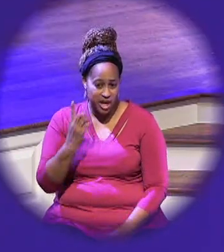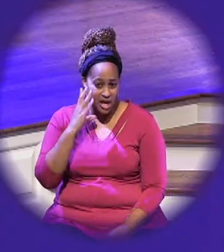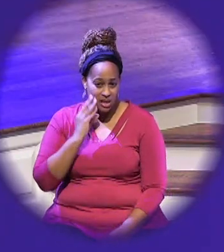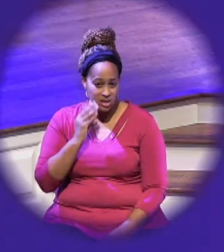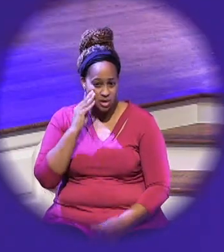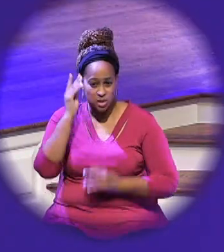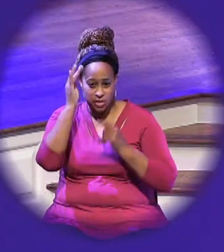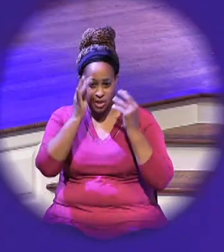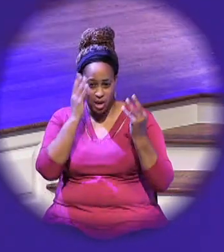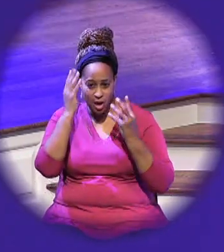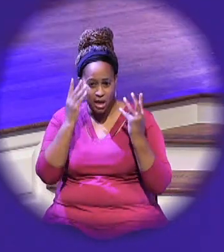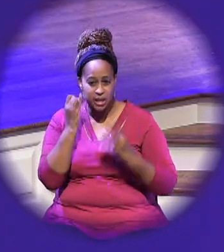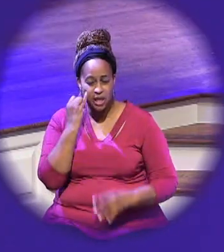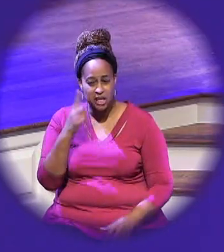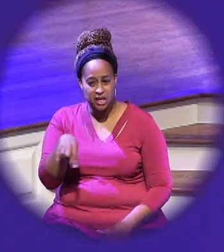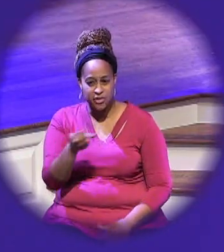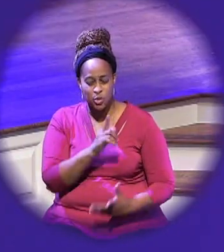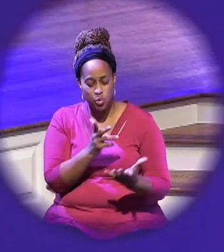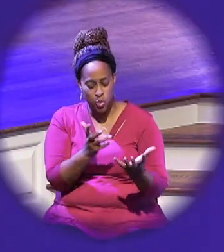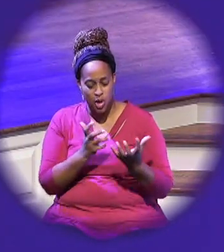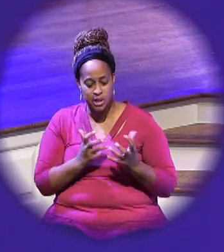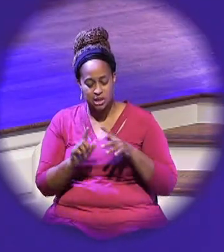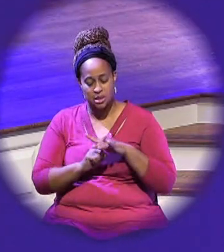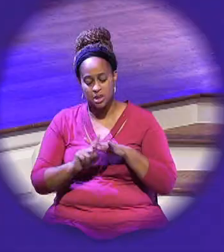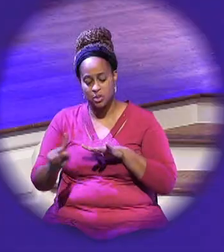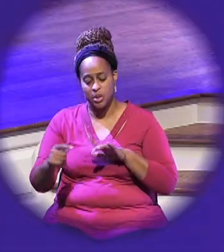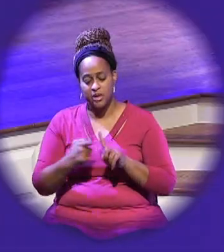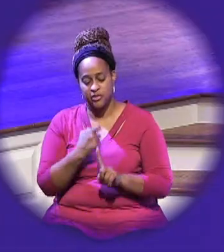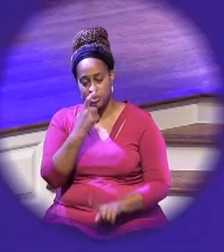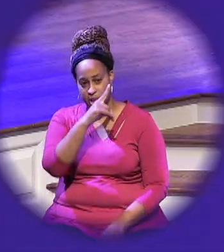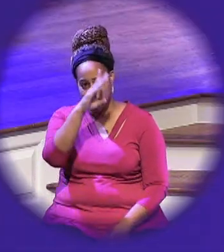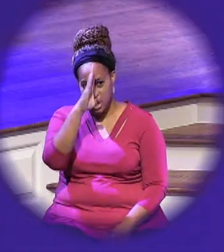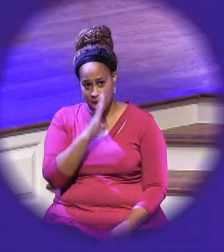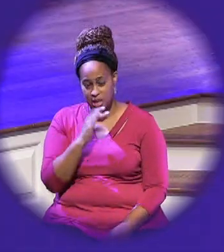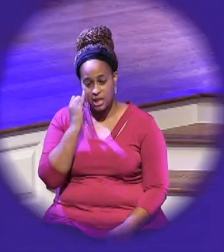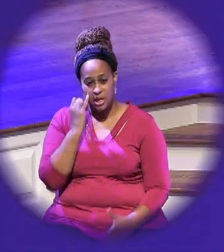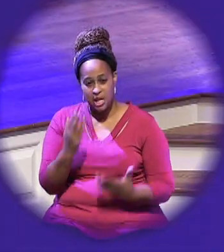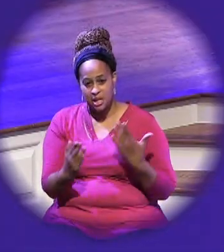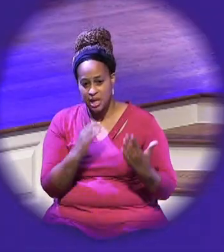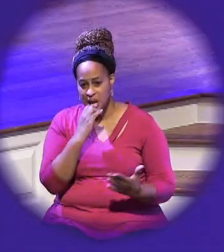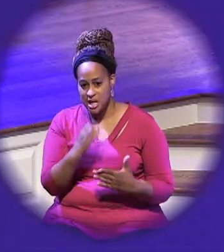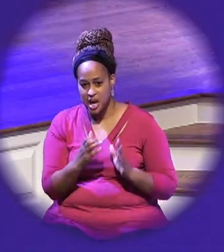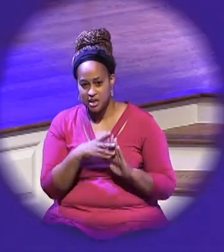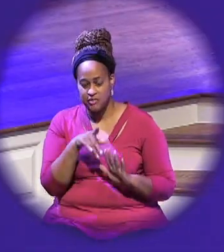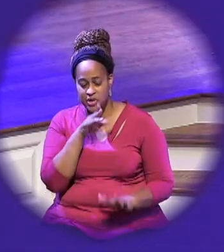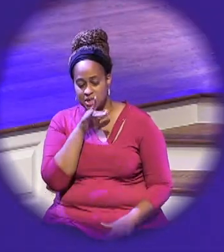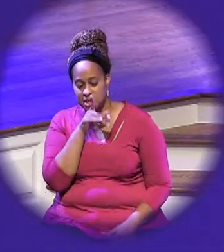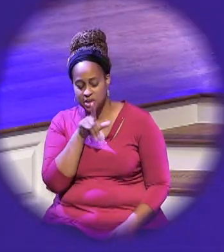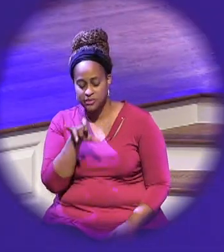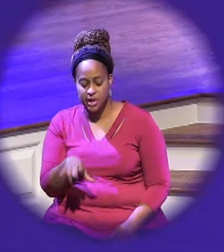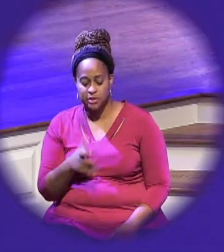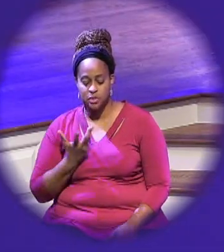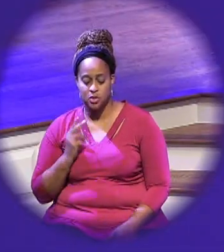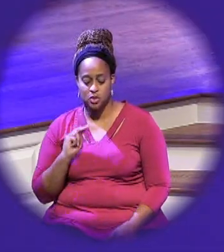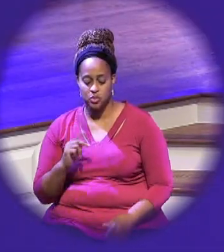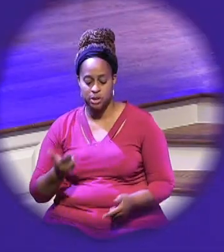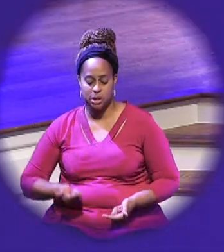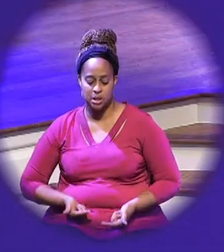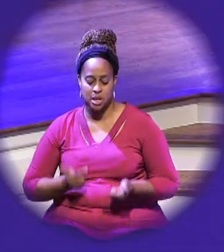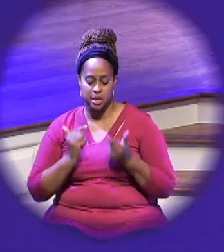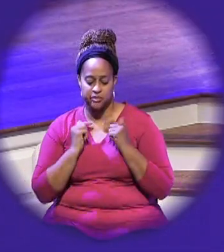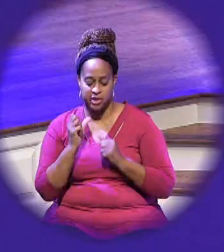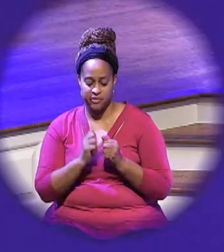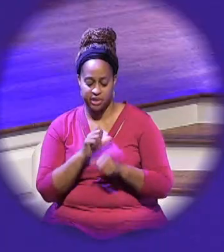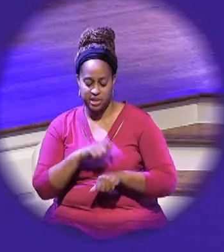thought. If you ever wanted to get away from God, you may not have even ever articulated that in your own life, but every time